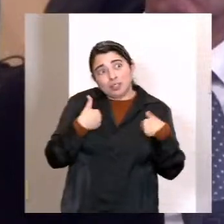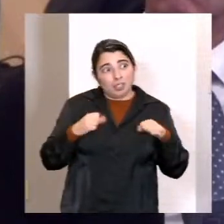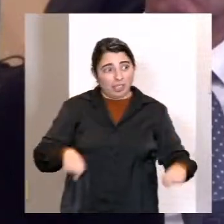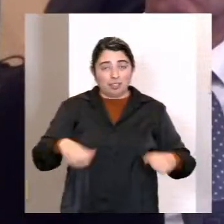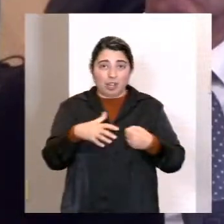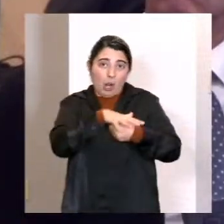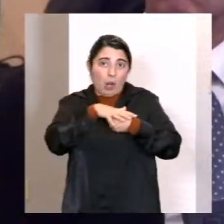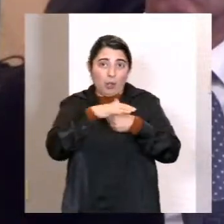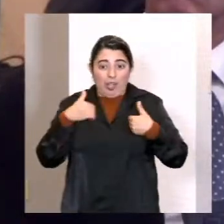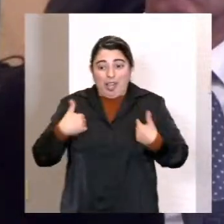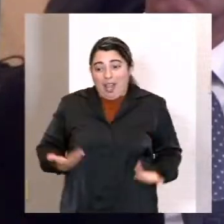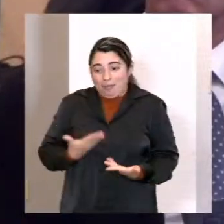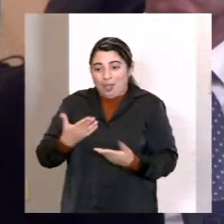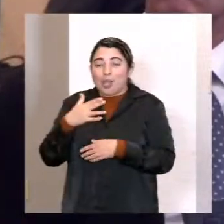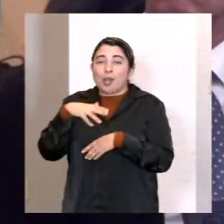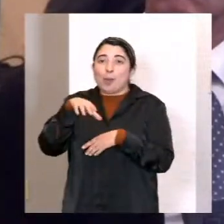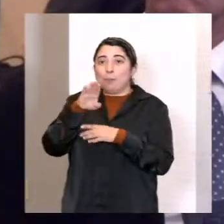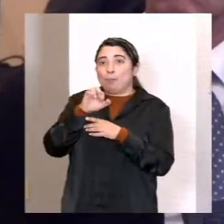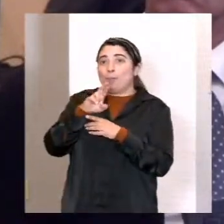to me since I live in Bergen County.